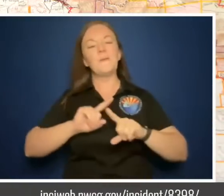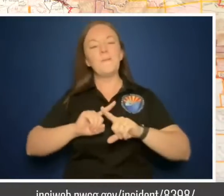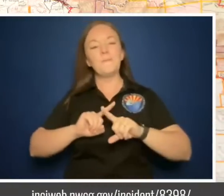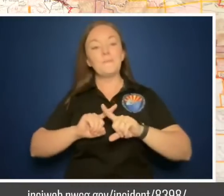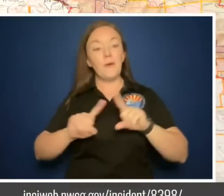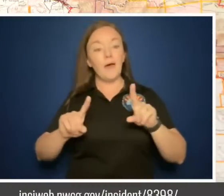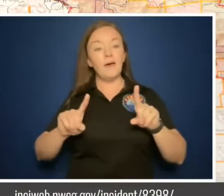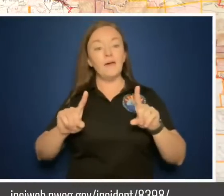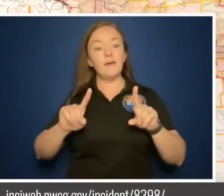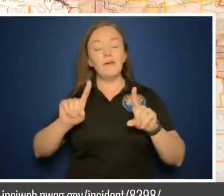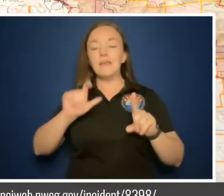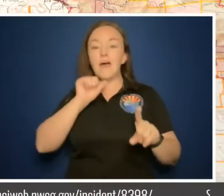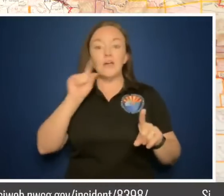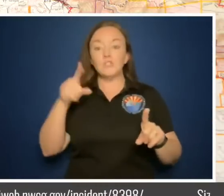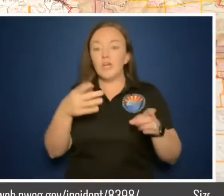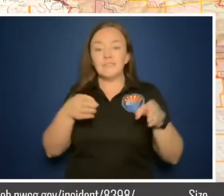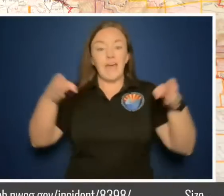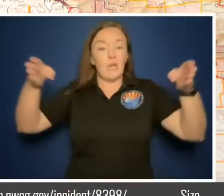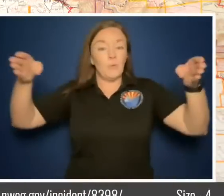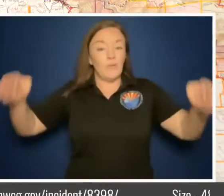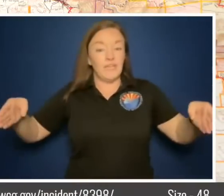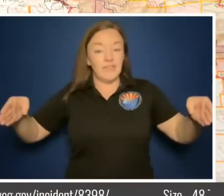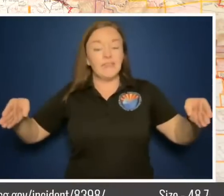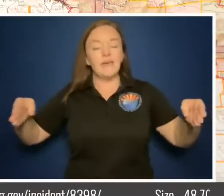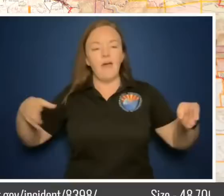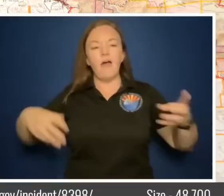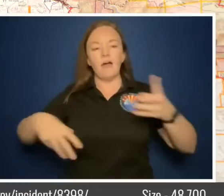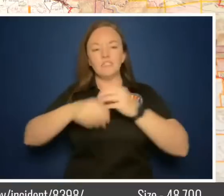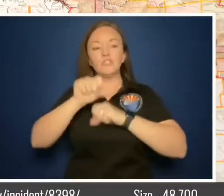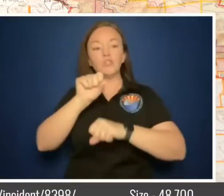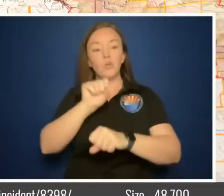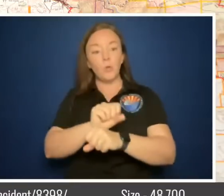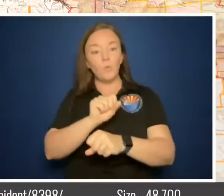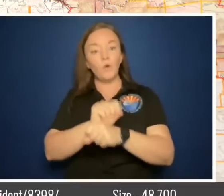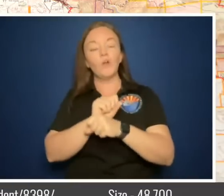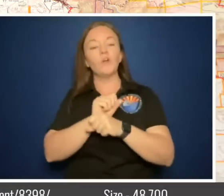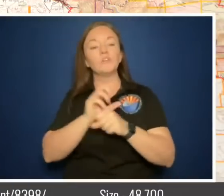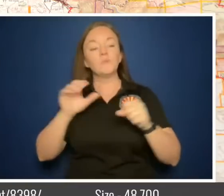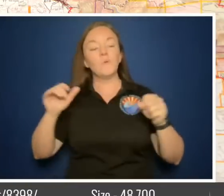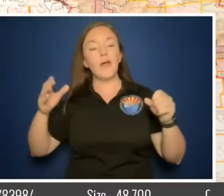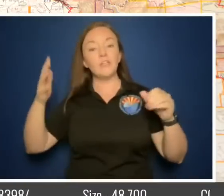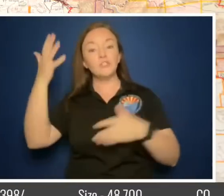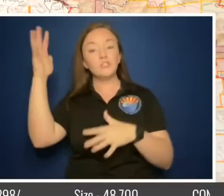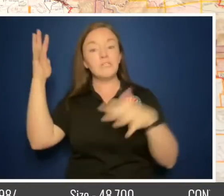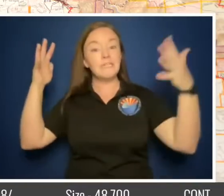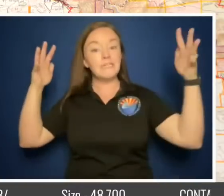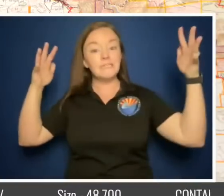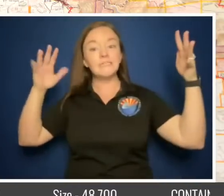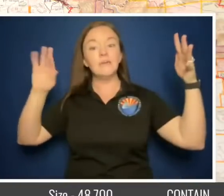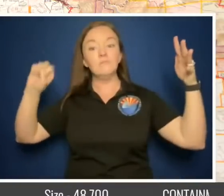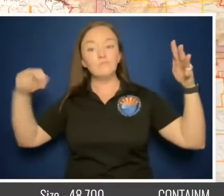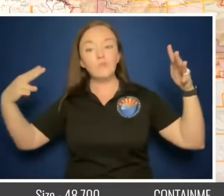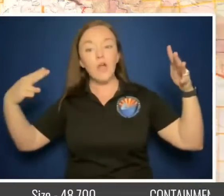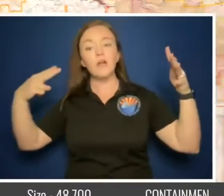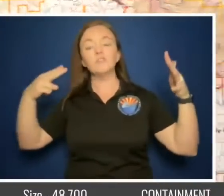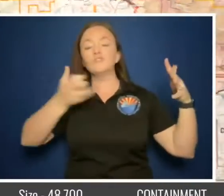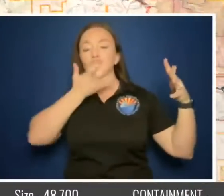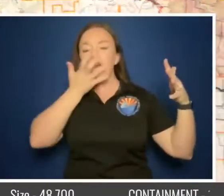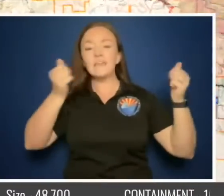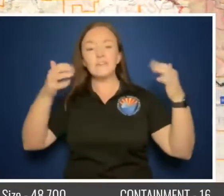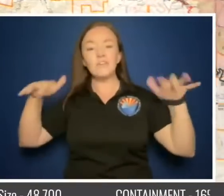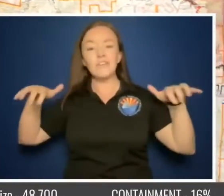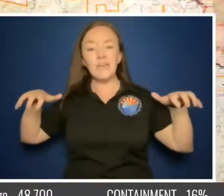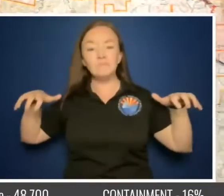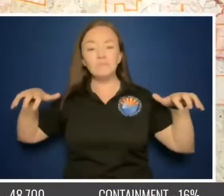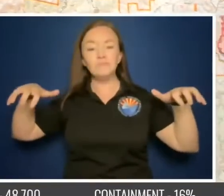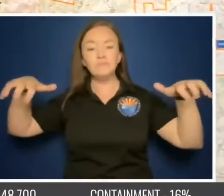outside of the width of that line that is done to reduce the fuel loading or trees, sticks, and brush that are adjacent to the line. So really good